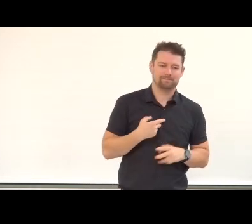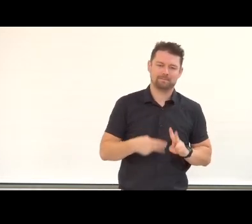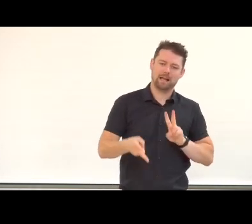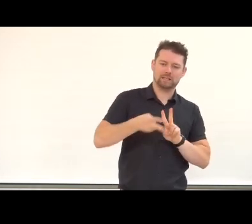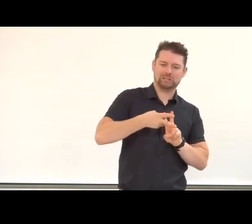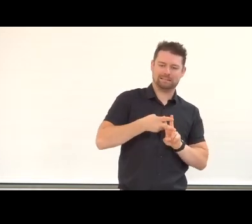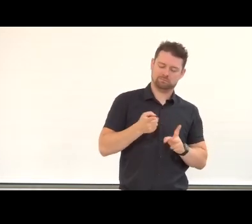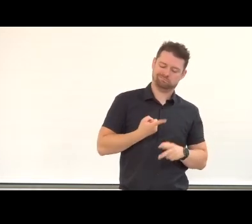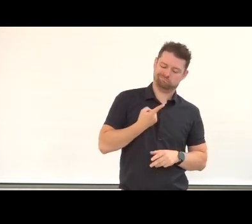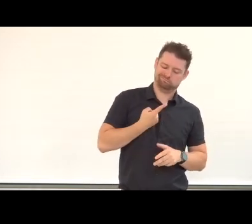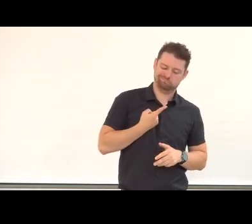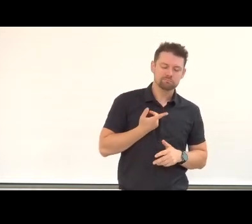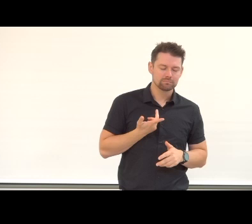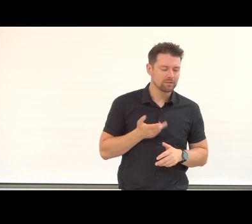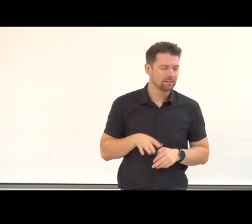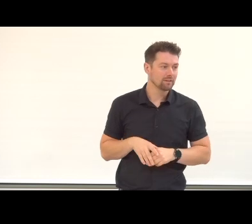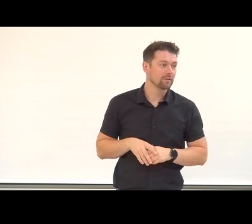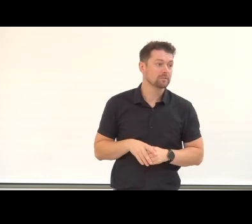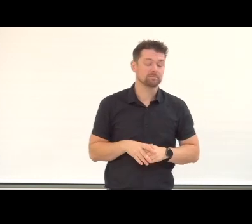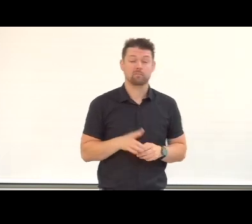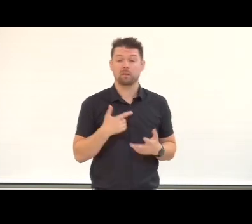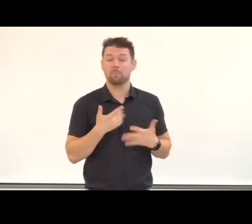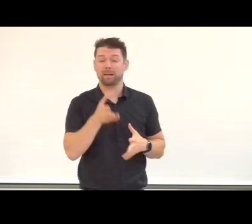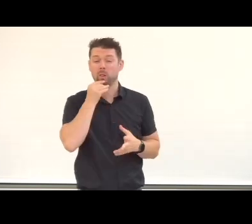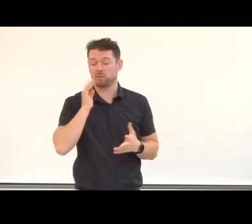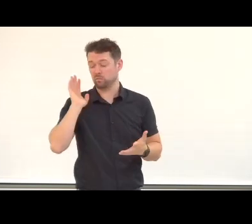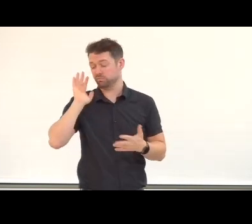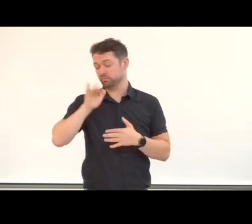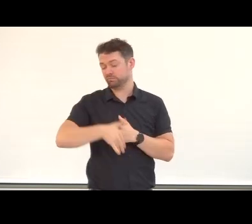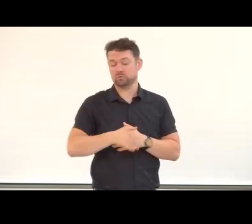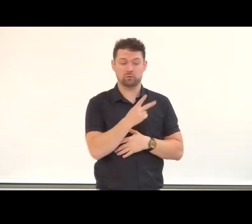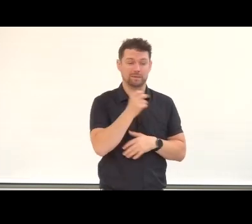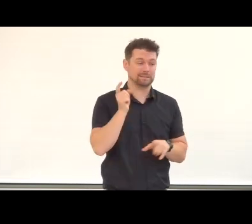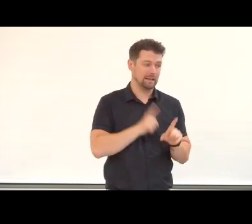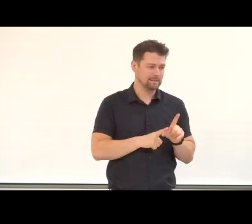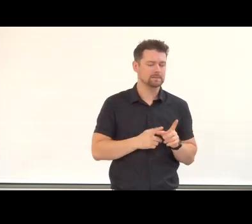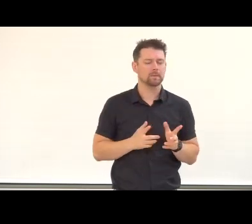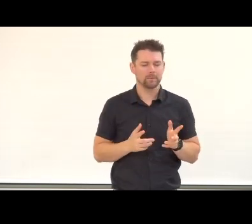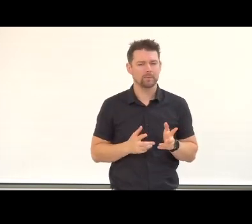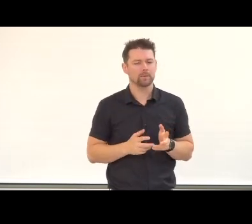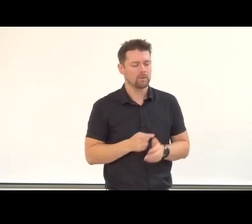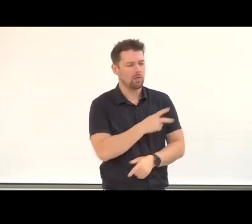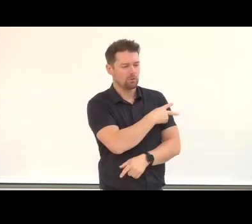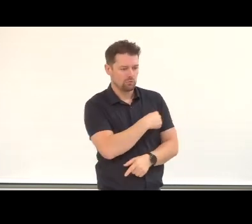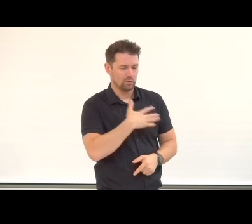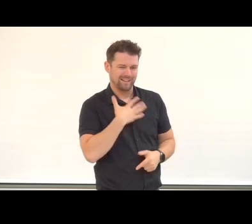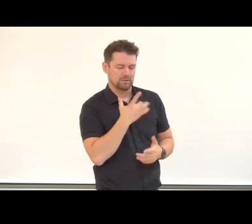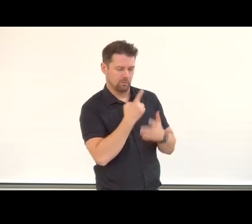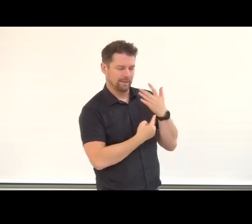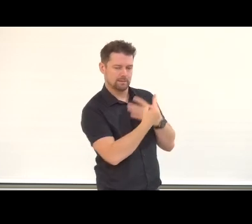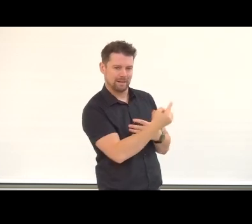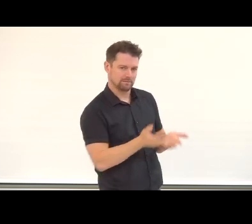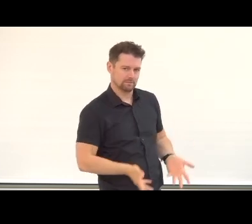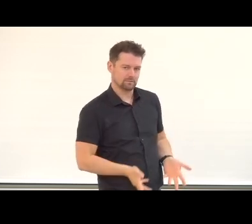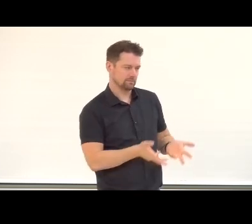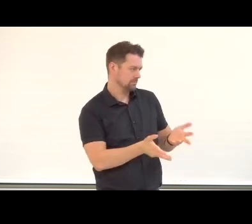autonomy. It's really a lesson learned over the last 20 years of Mars Analogue simulations that we've been doing. And for the last 10, 11 years,